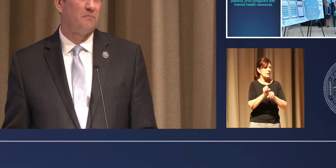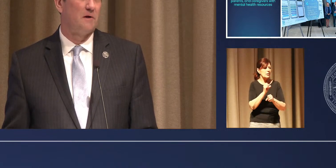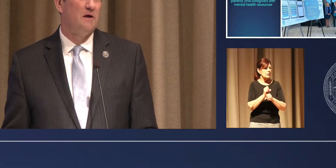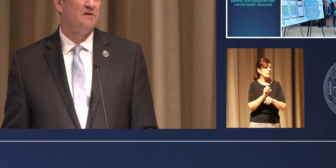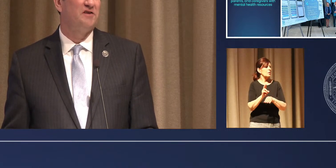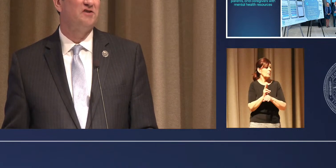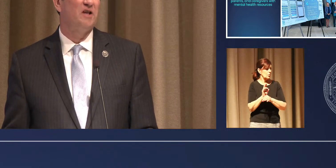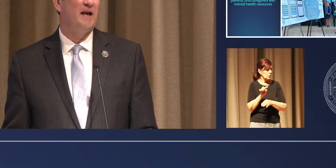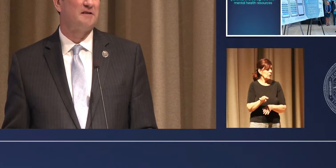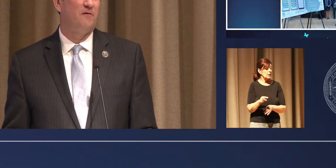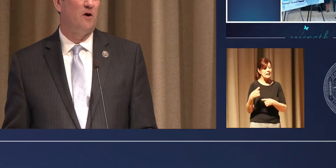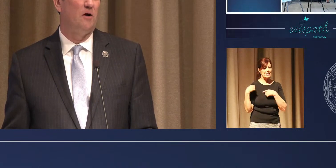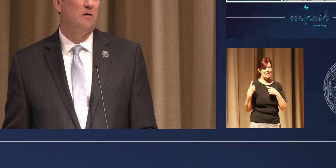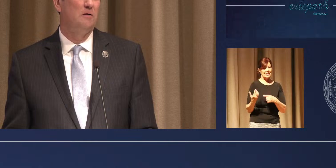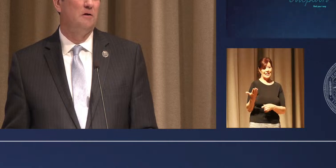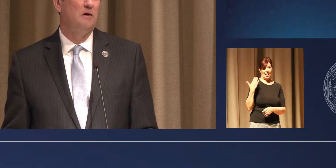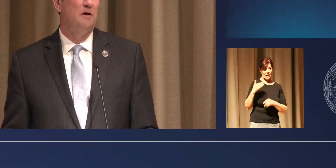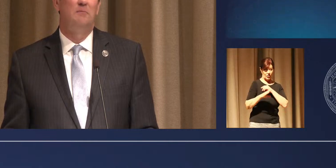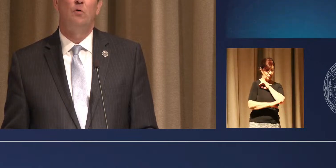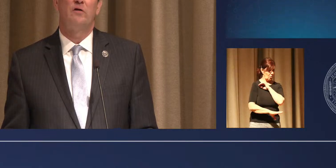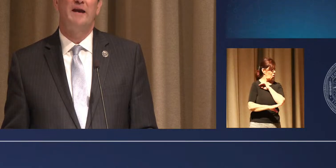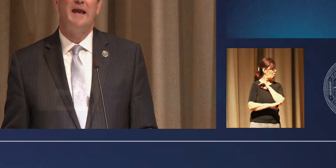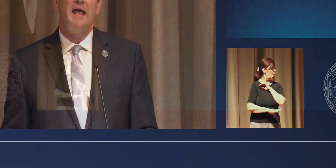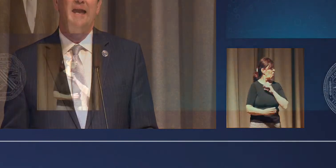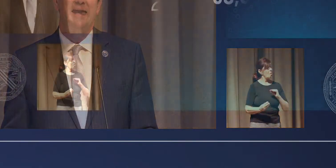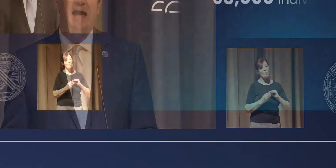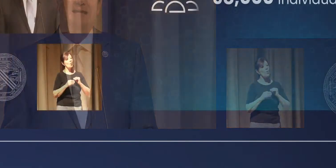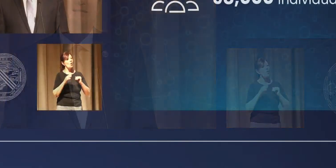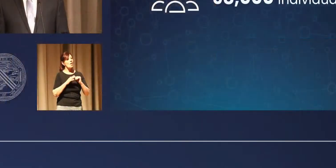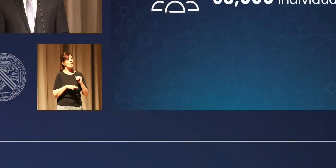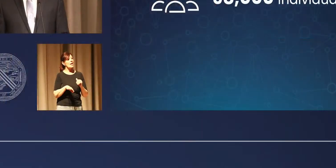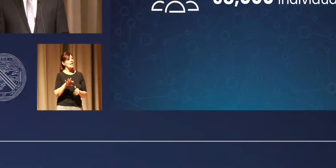use. Since last fall, more than